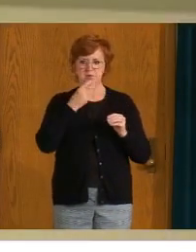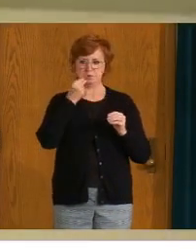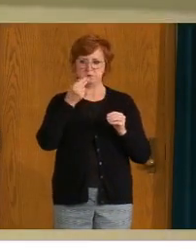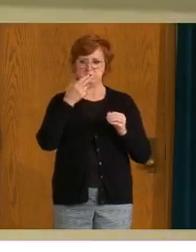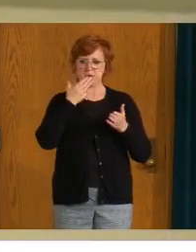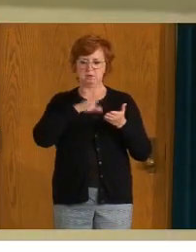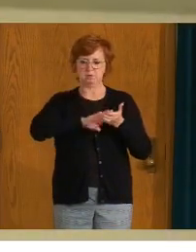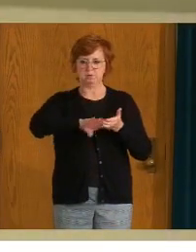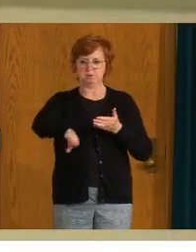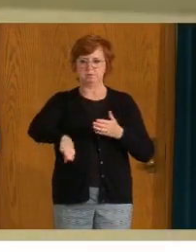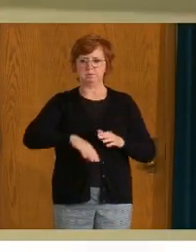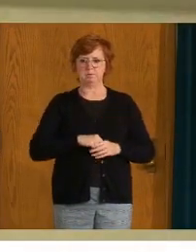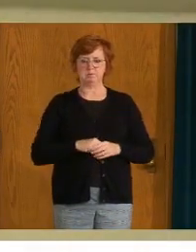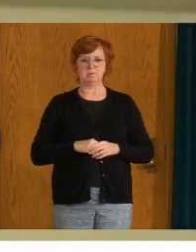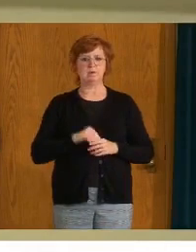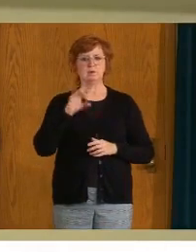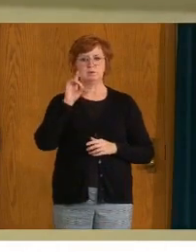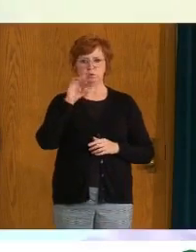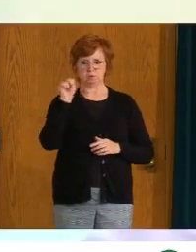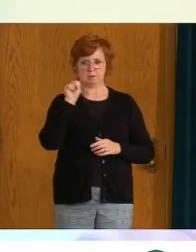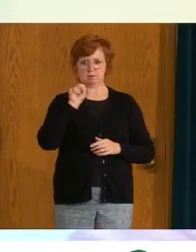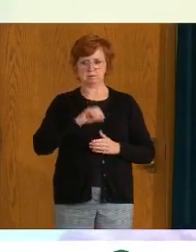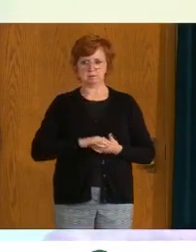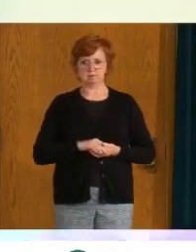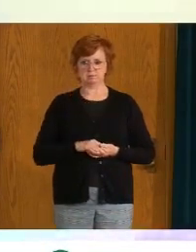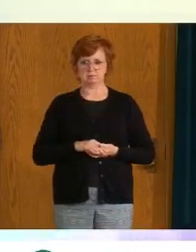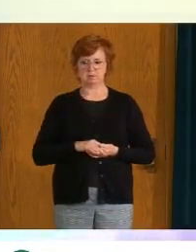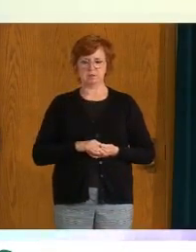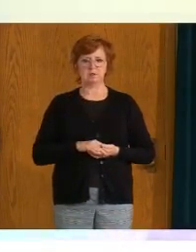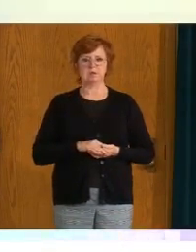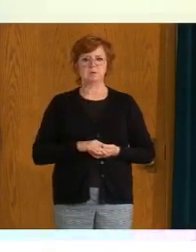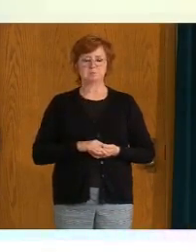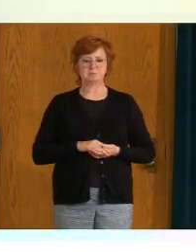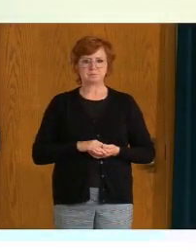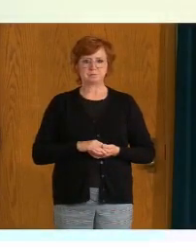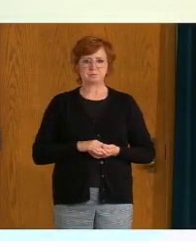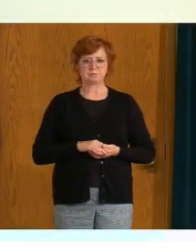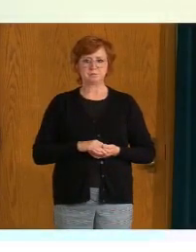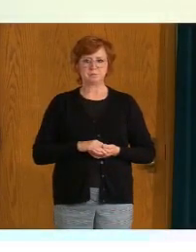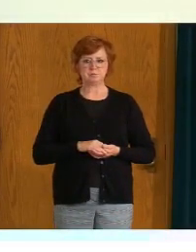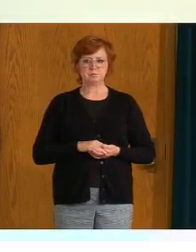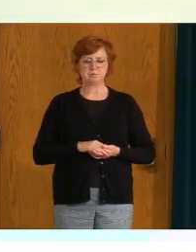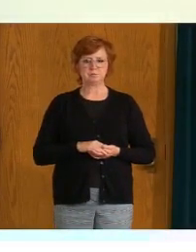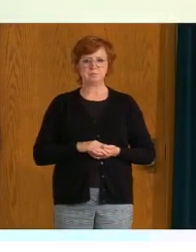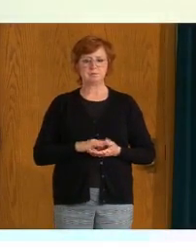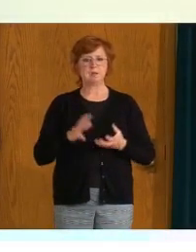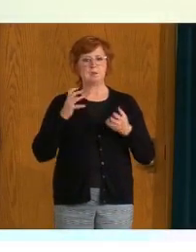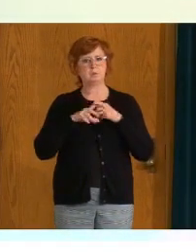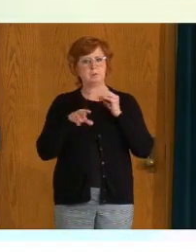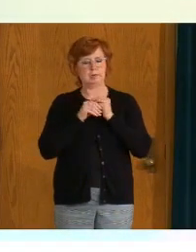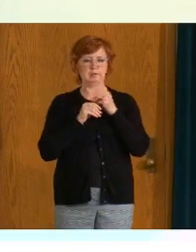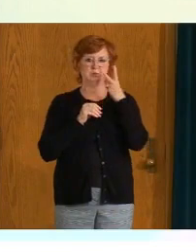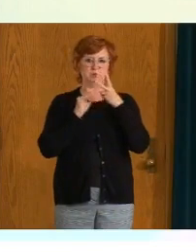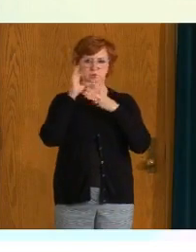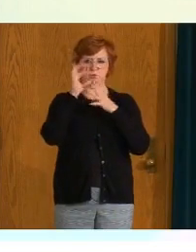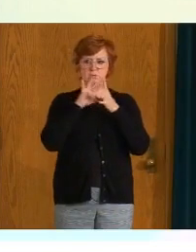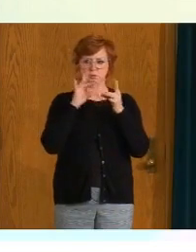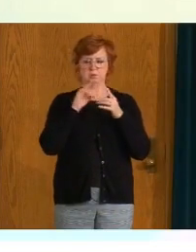you. I'll just maybe add a couple of points which are also part of the announcement today, is that as we live